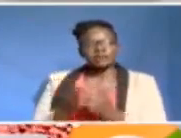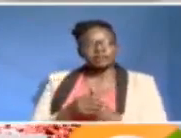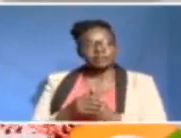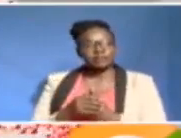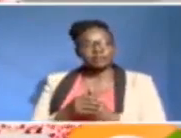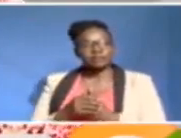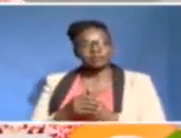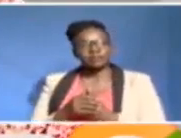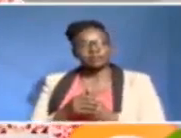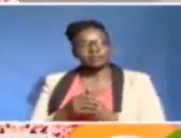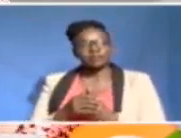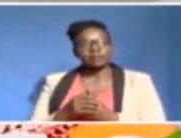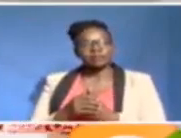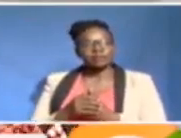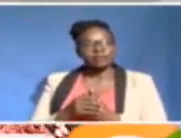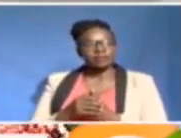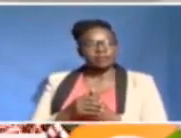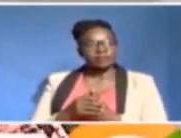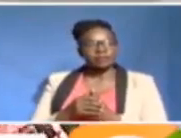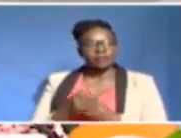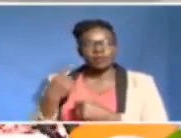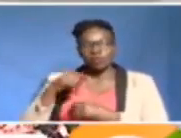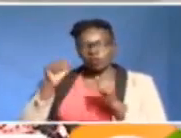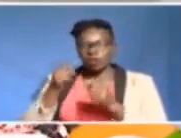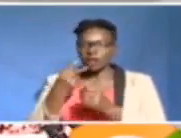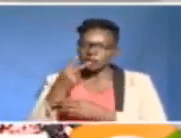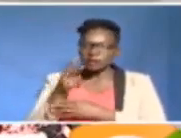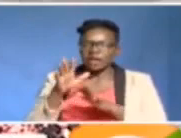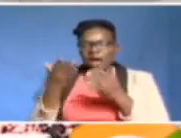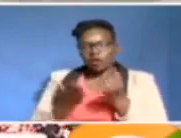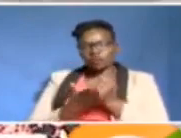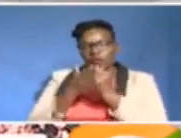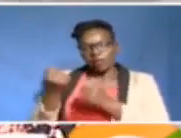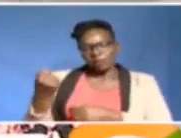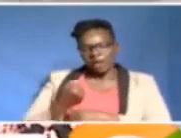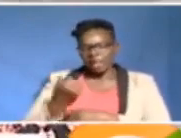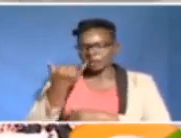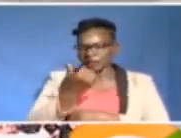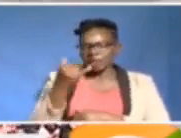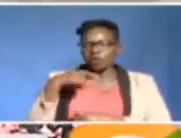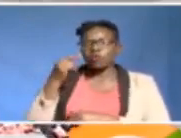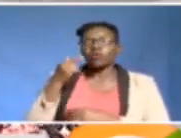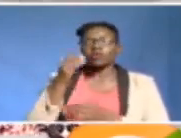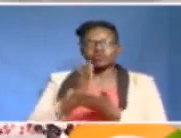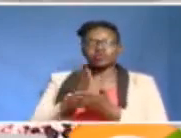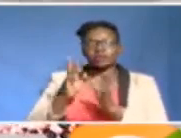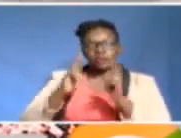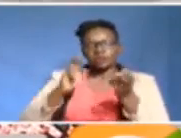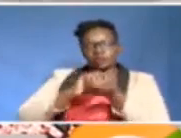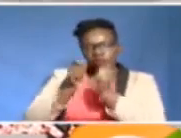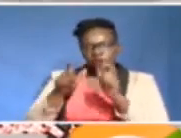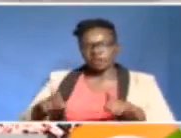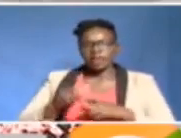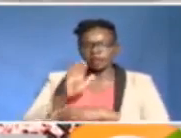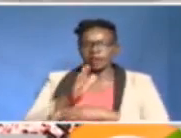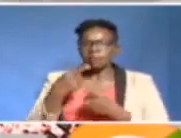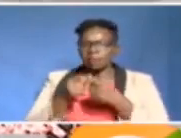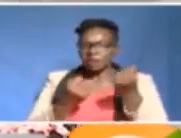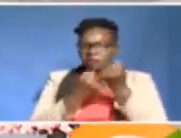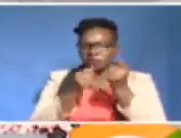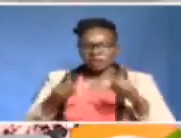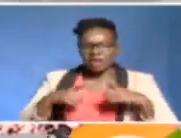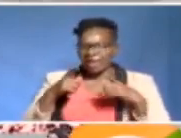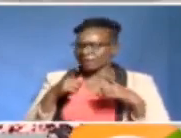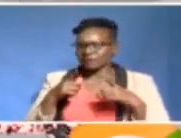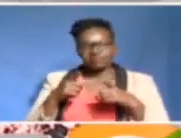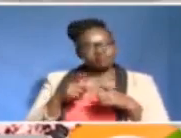I'll also sit with Mama over here, and we can see what we can do for the girls who really want to change their life. Yeah. But the sponsor way is not the way, because